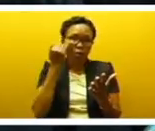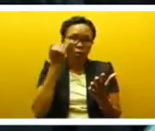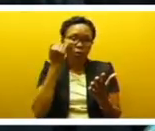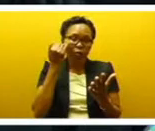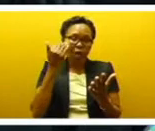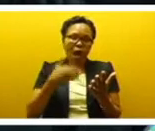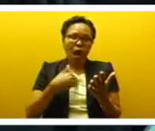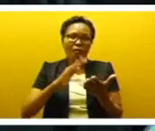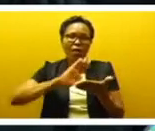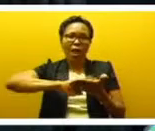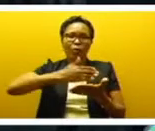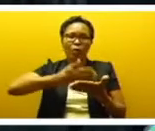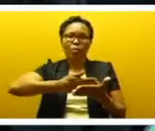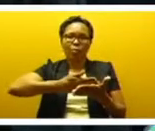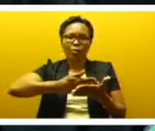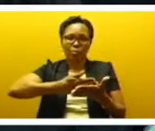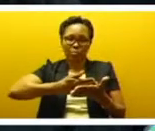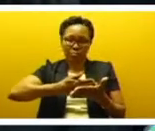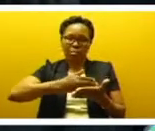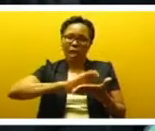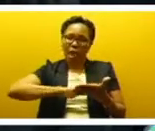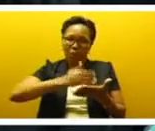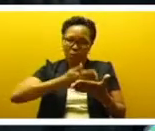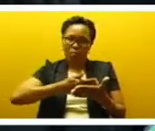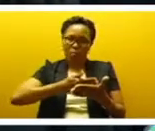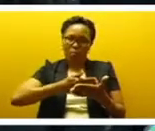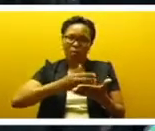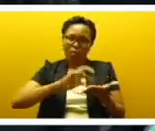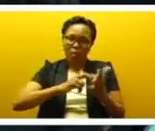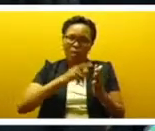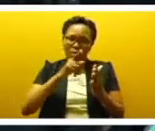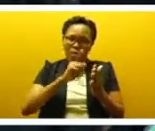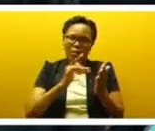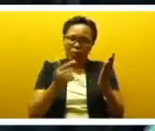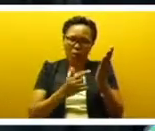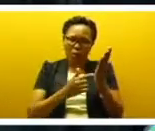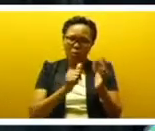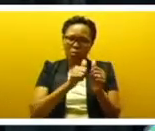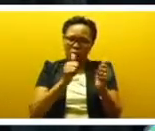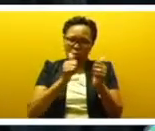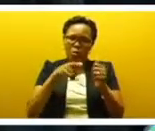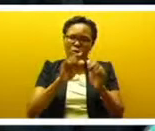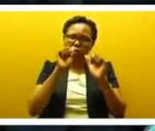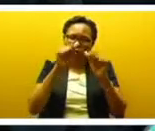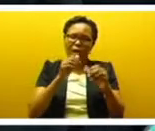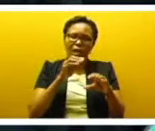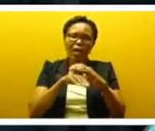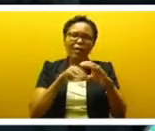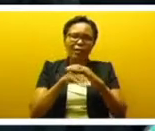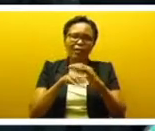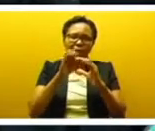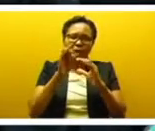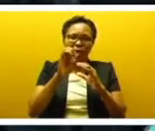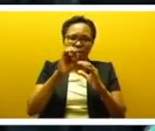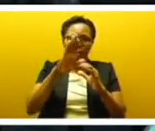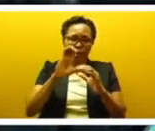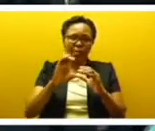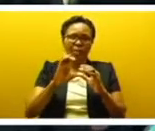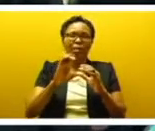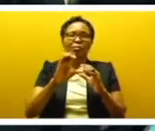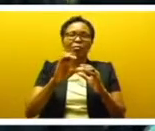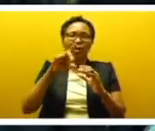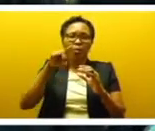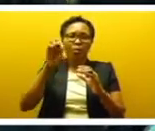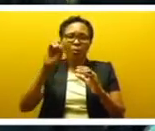laptops, which means you're tech savvy, and you can access the IEBC portal right now. This is going to be